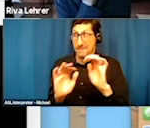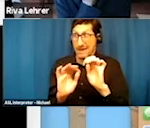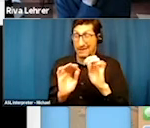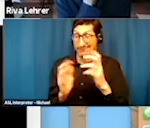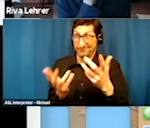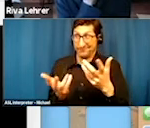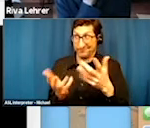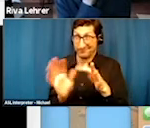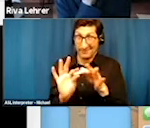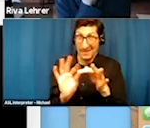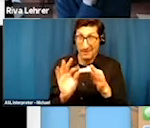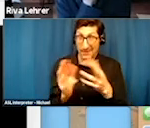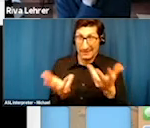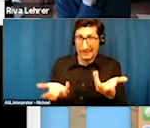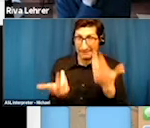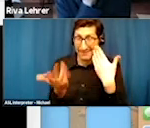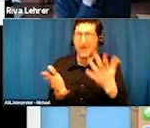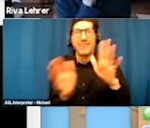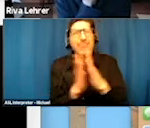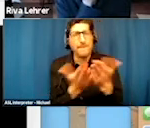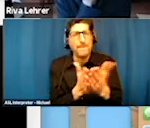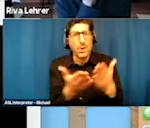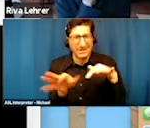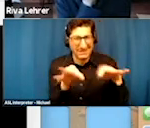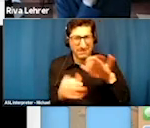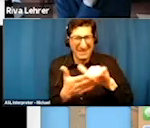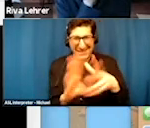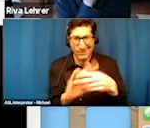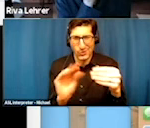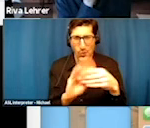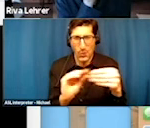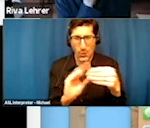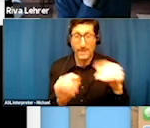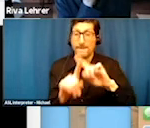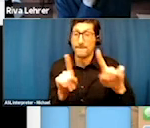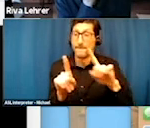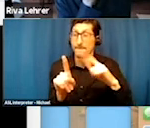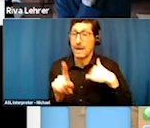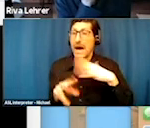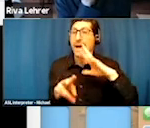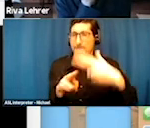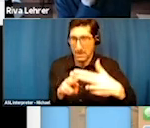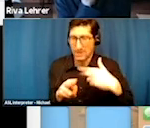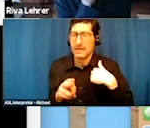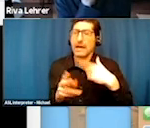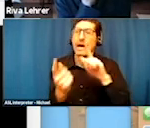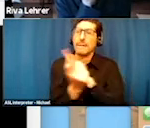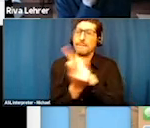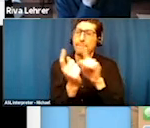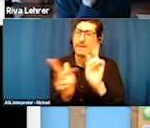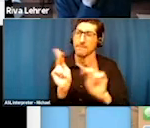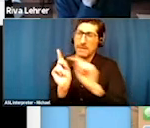tell this story in the book. The main thing I guess I can say is that I mentioned meeting people who are the, um,